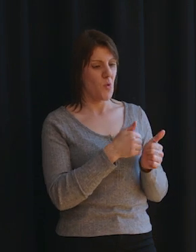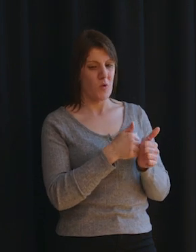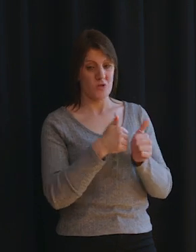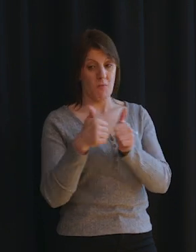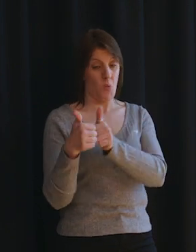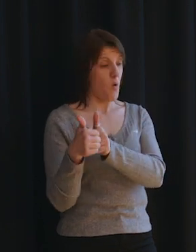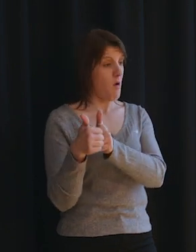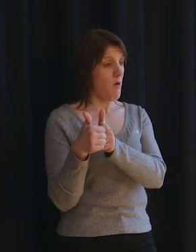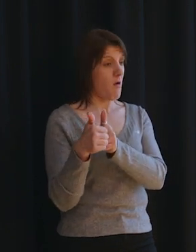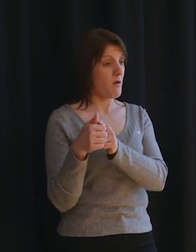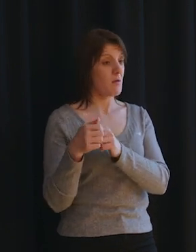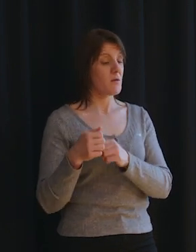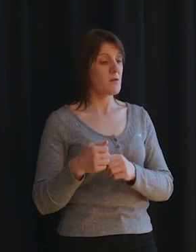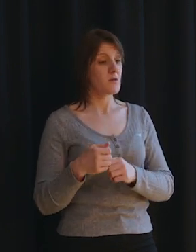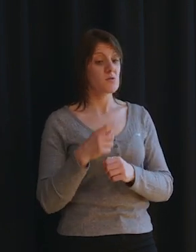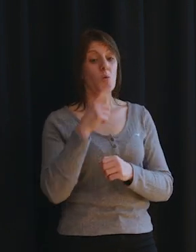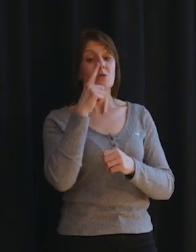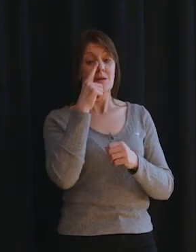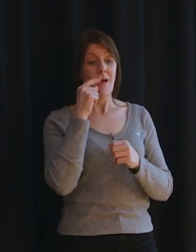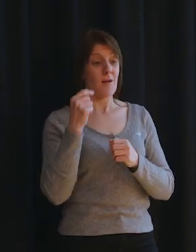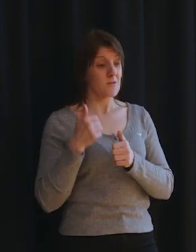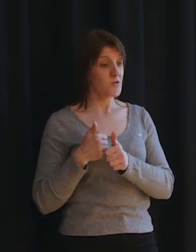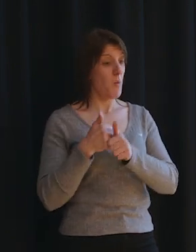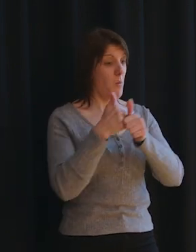her sort of grandson as well.